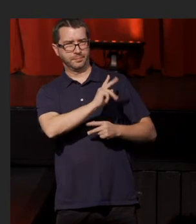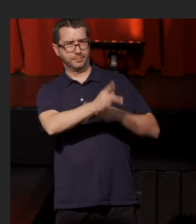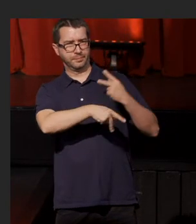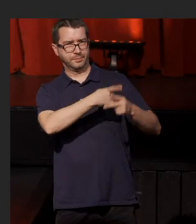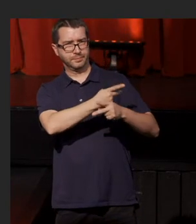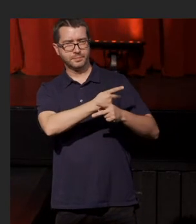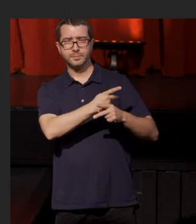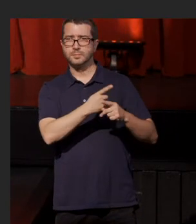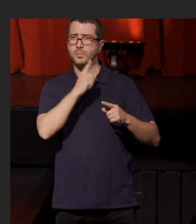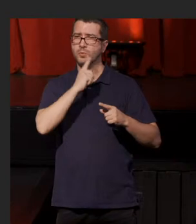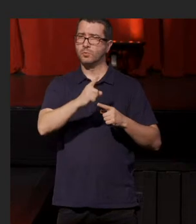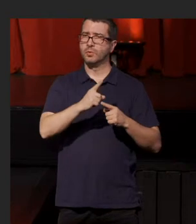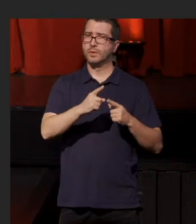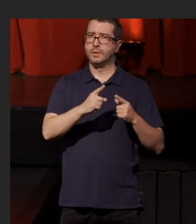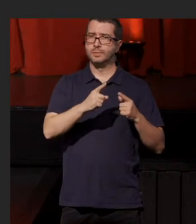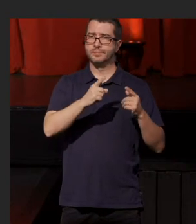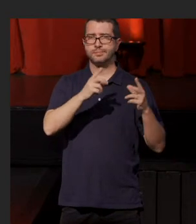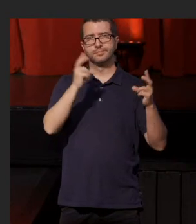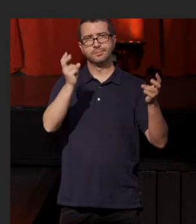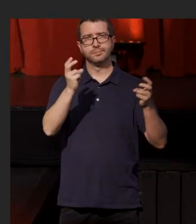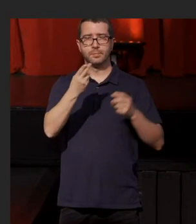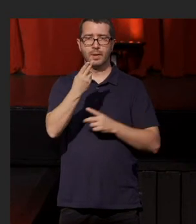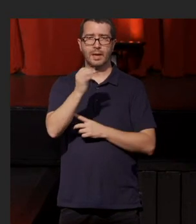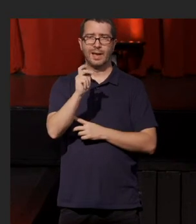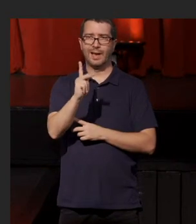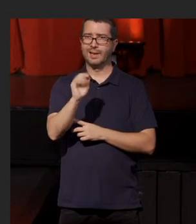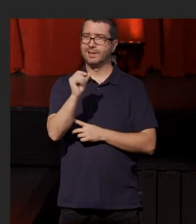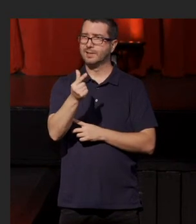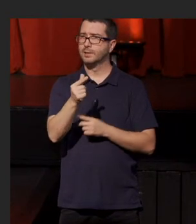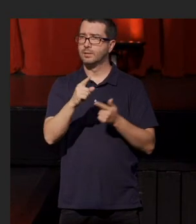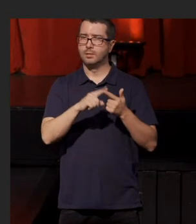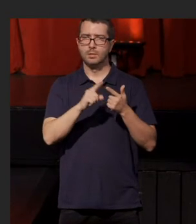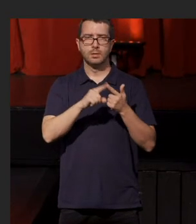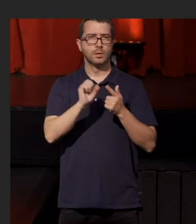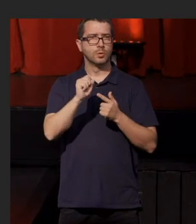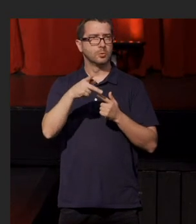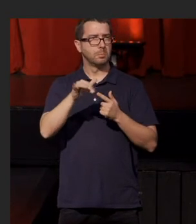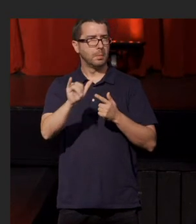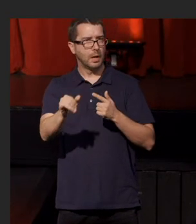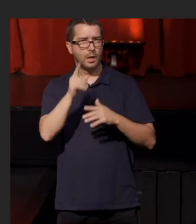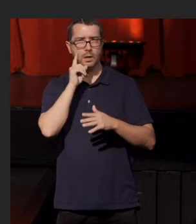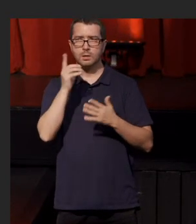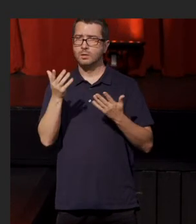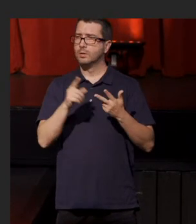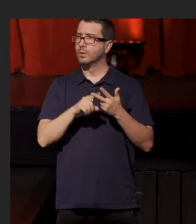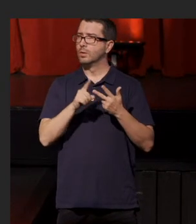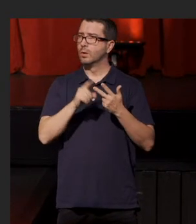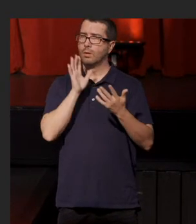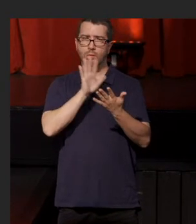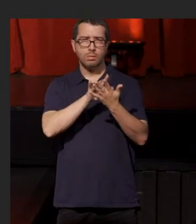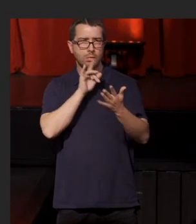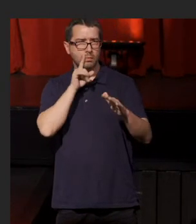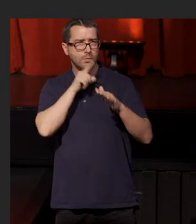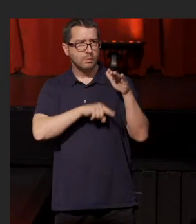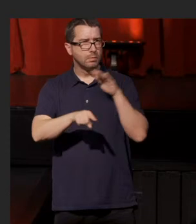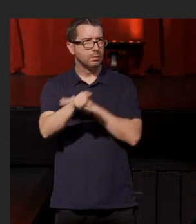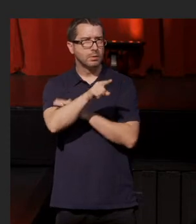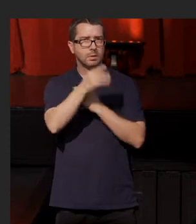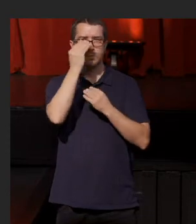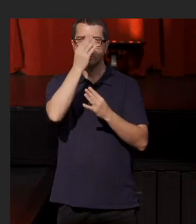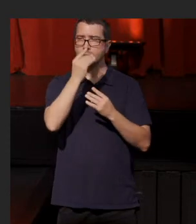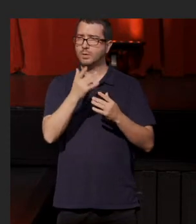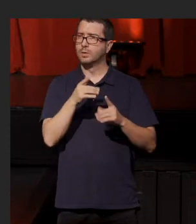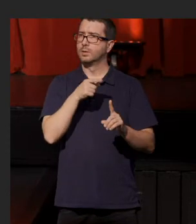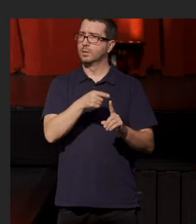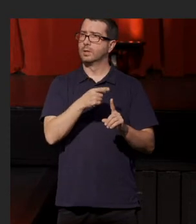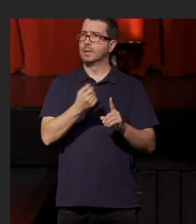reduce it down to hacking, to spying. Back last fall, the Citizen Lab was able to acquire a very